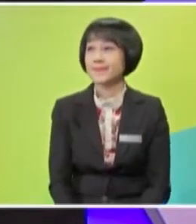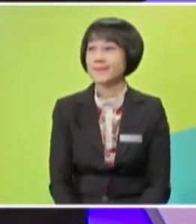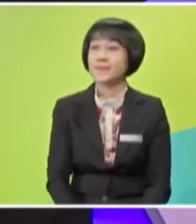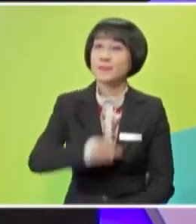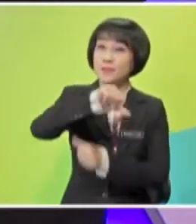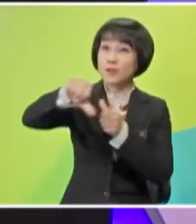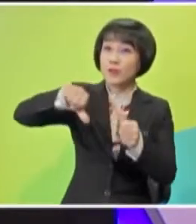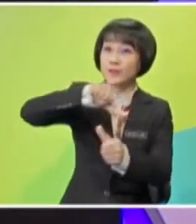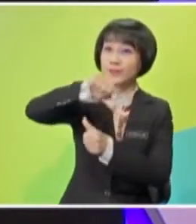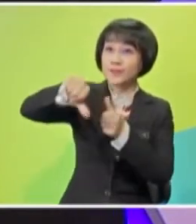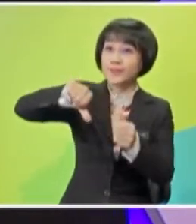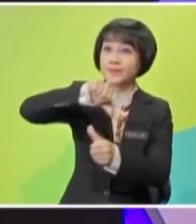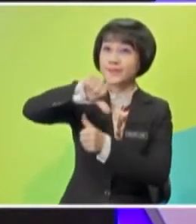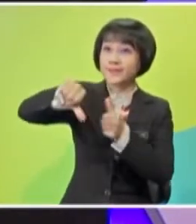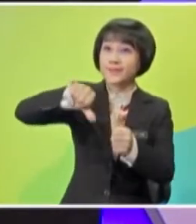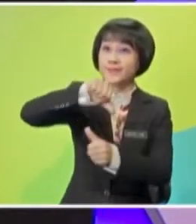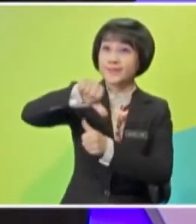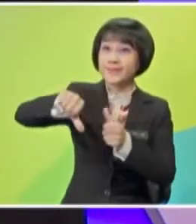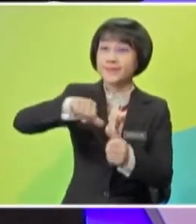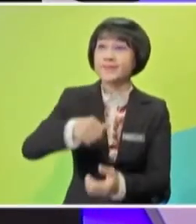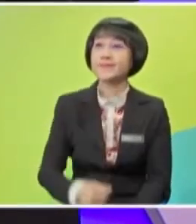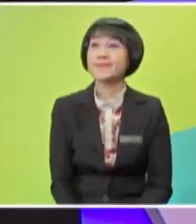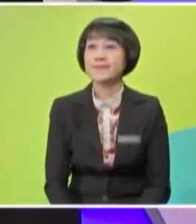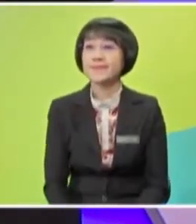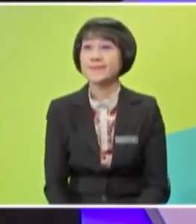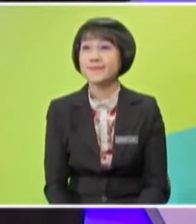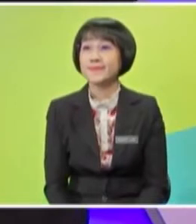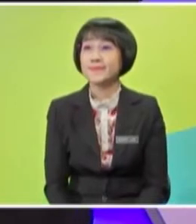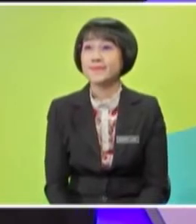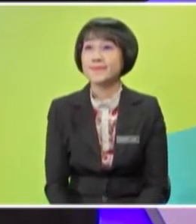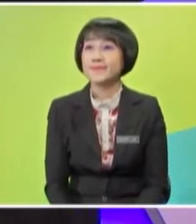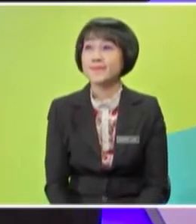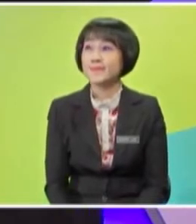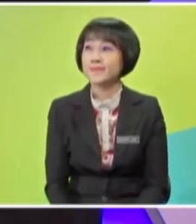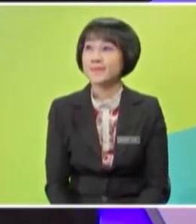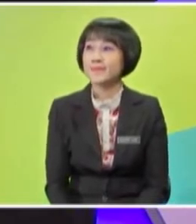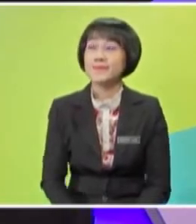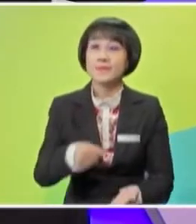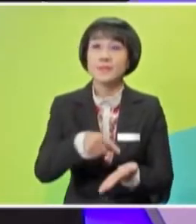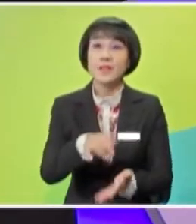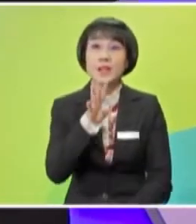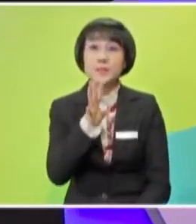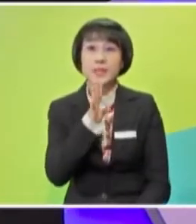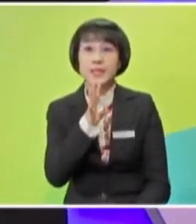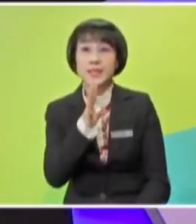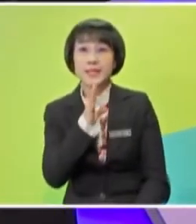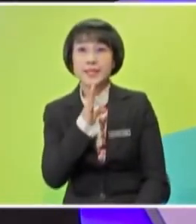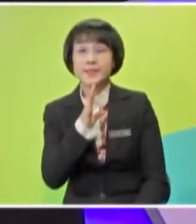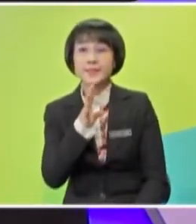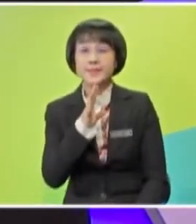by looking at this first word, social. So just because this is going to be a speaking activity, so why don't we